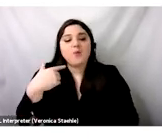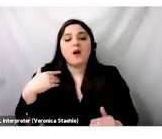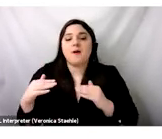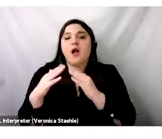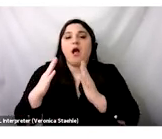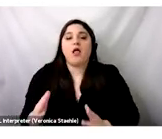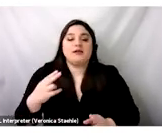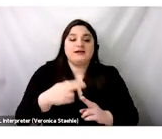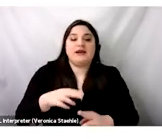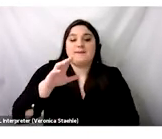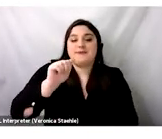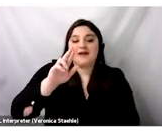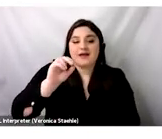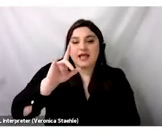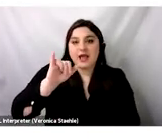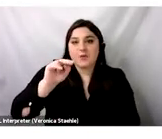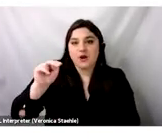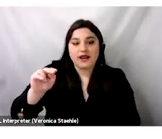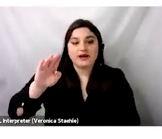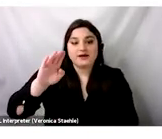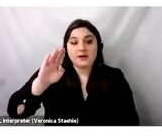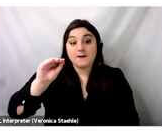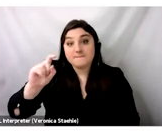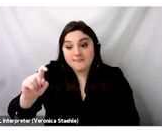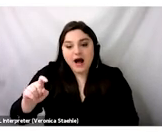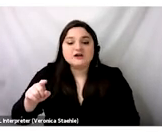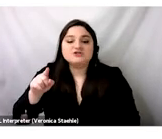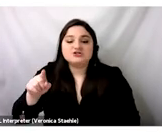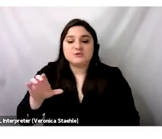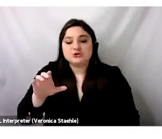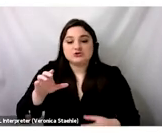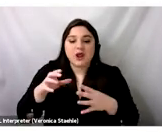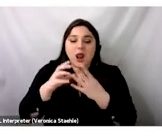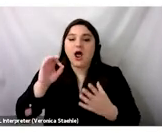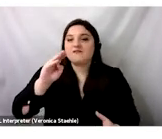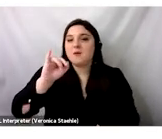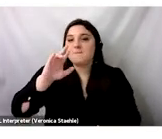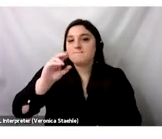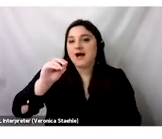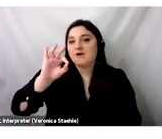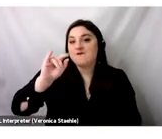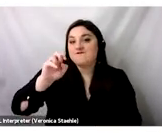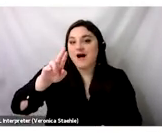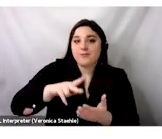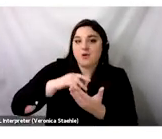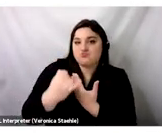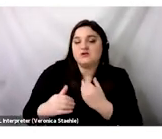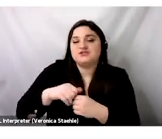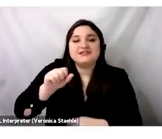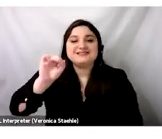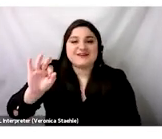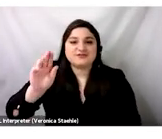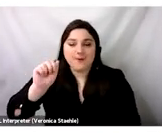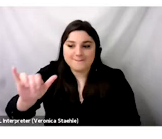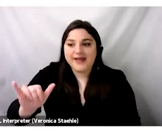fantastic microfibers project in the SF Bay. So I just had to give a shout out to all these fantastic researchers and people